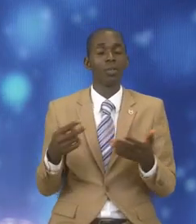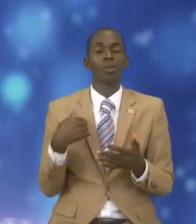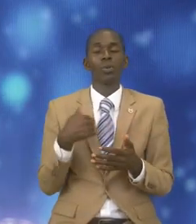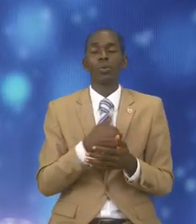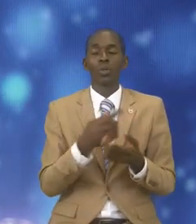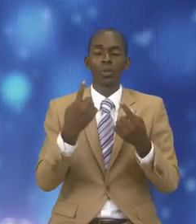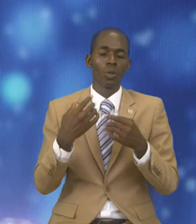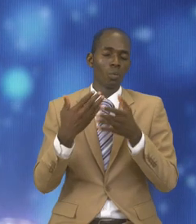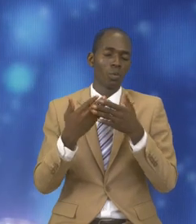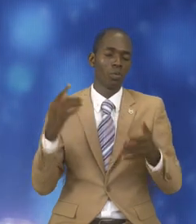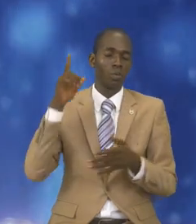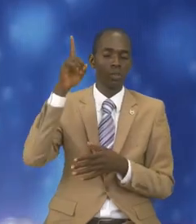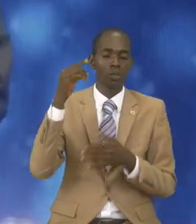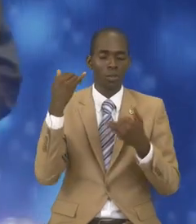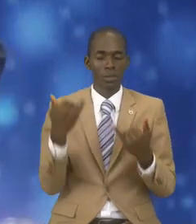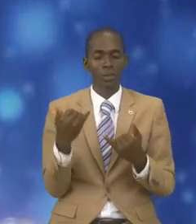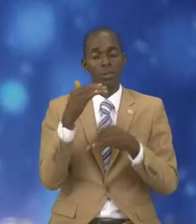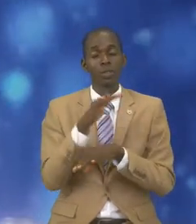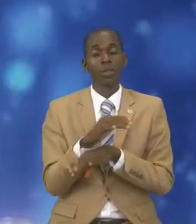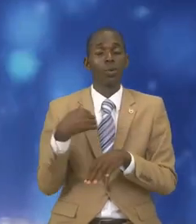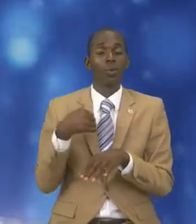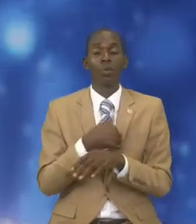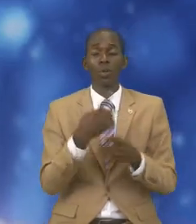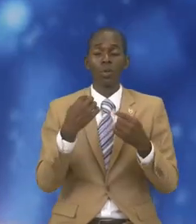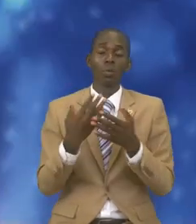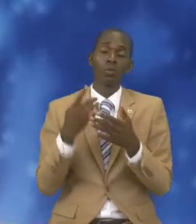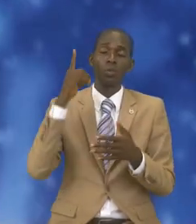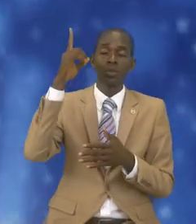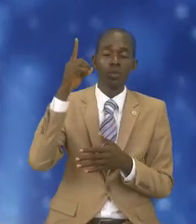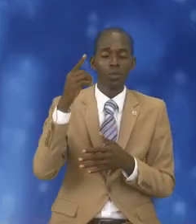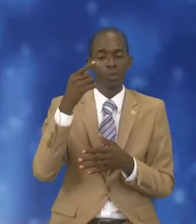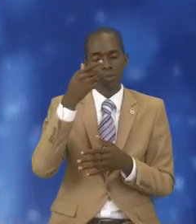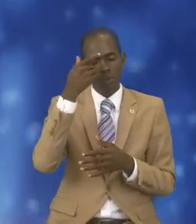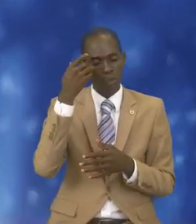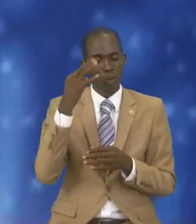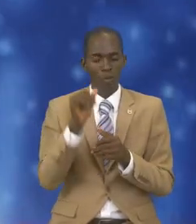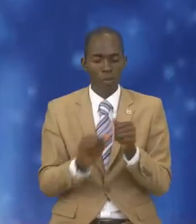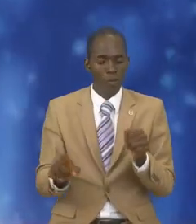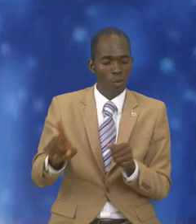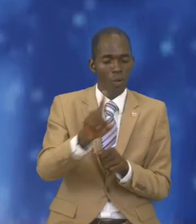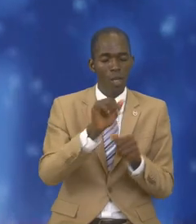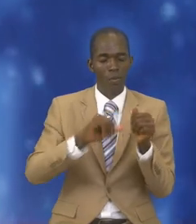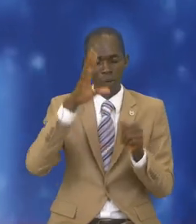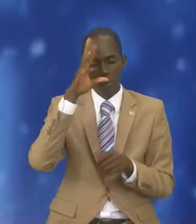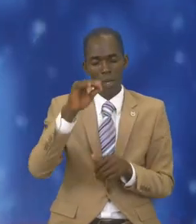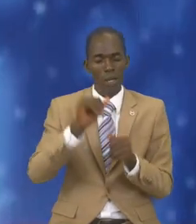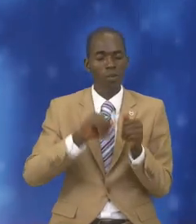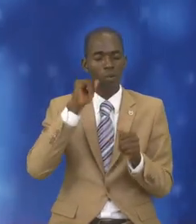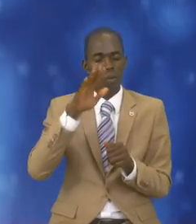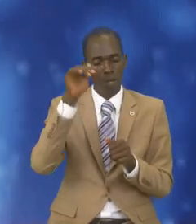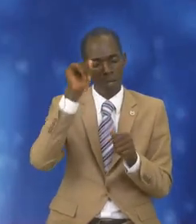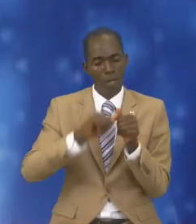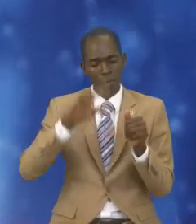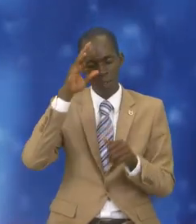before you. We come before you on behalf of everyone, every man, every woman, every brother,